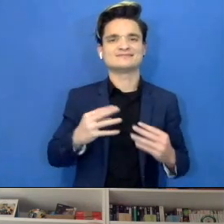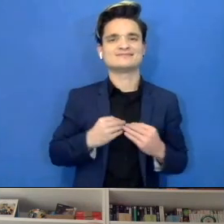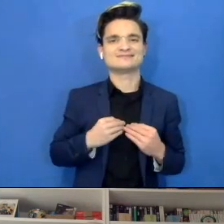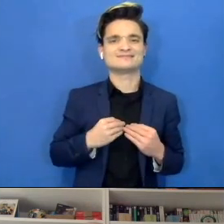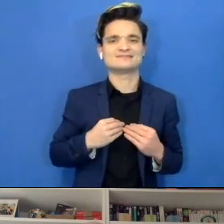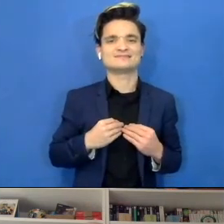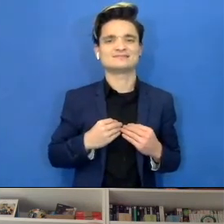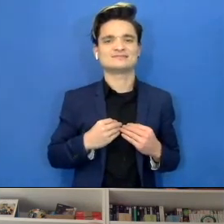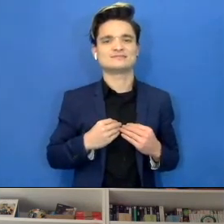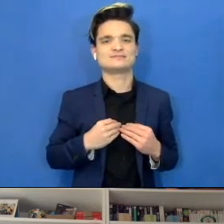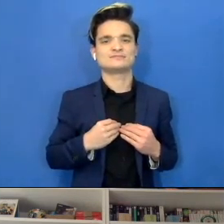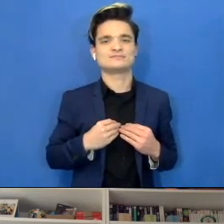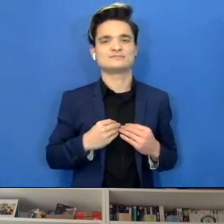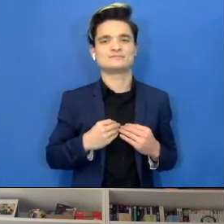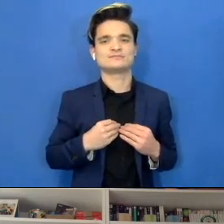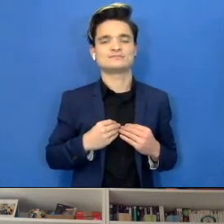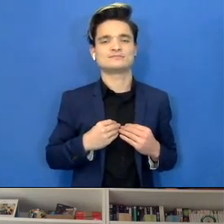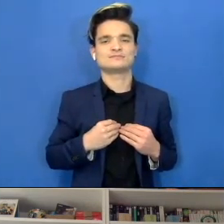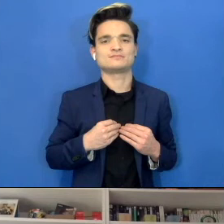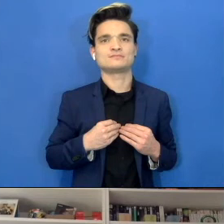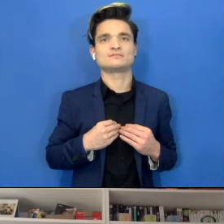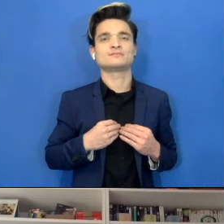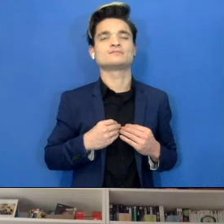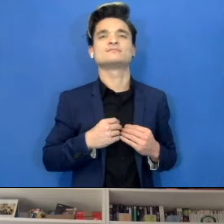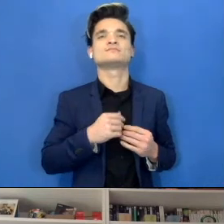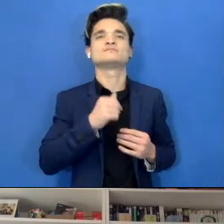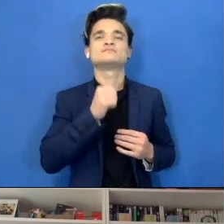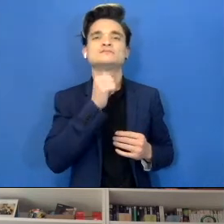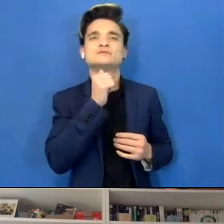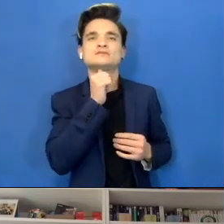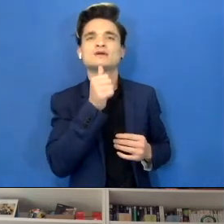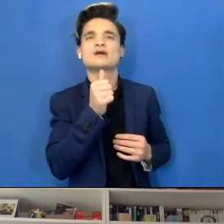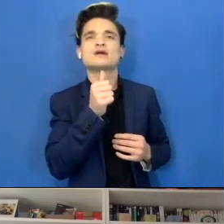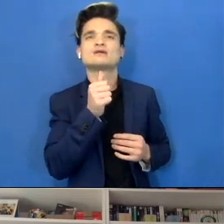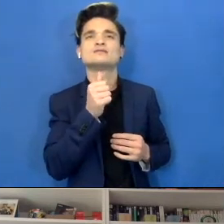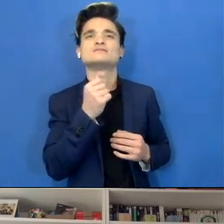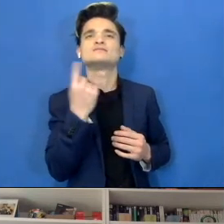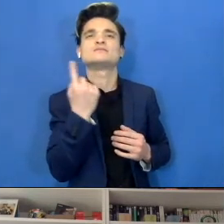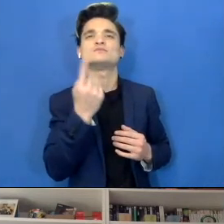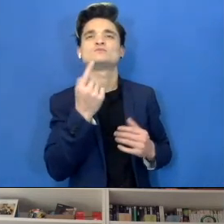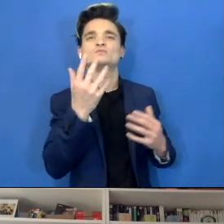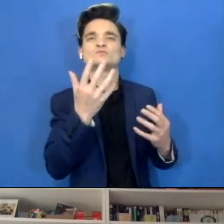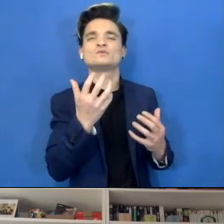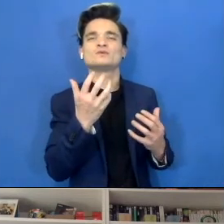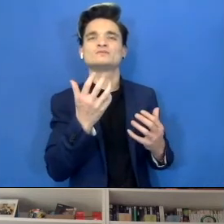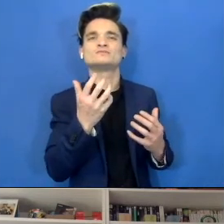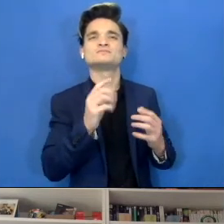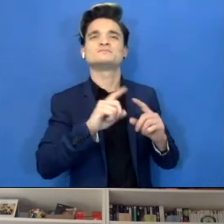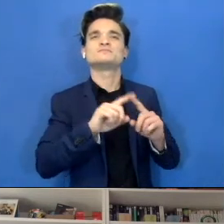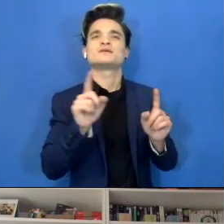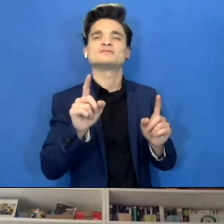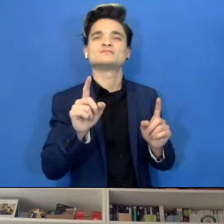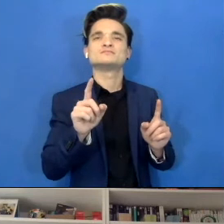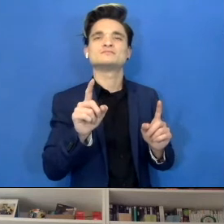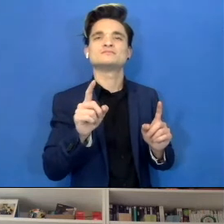that you want to do, but I accept you in a way that I